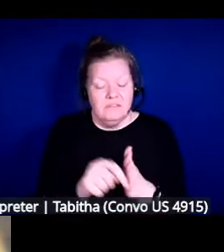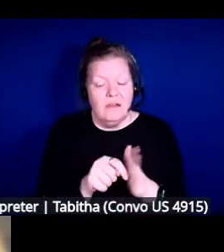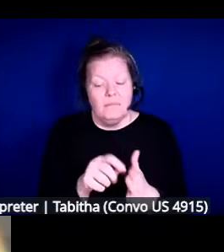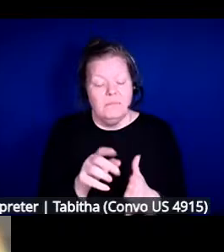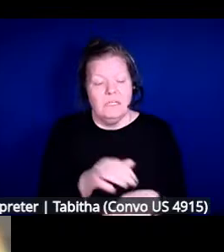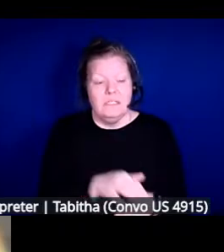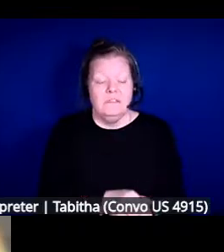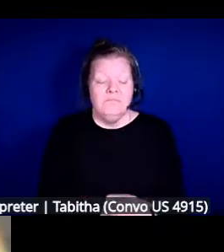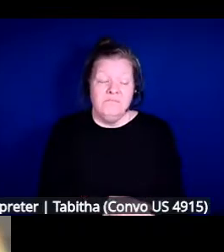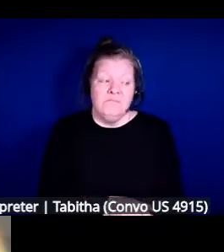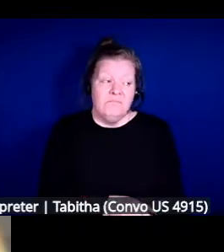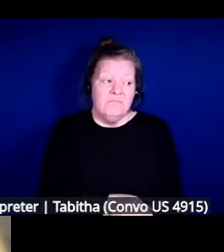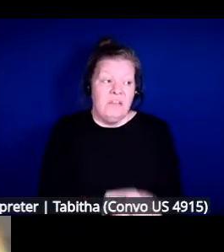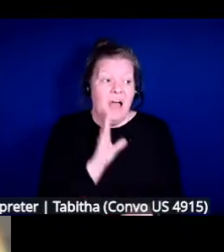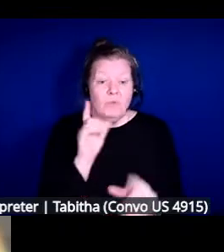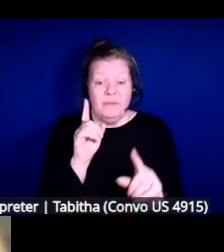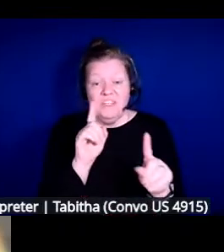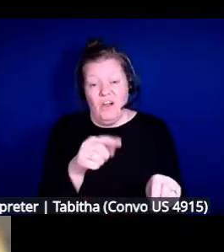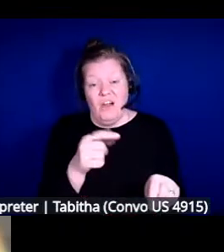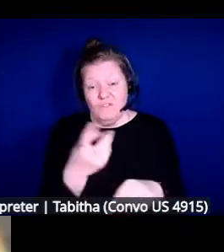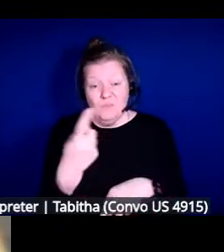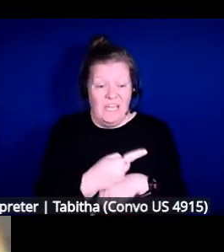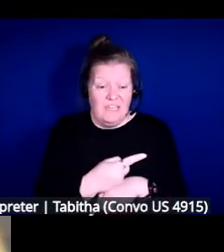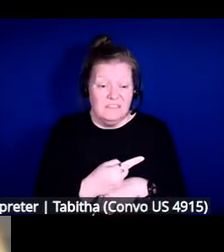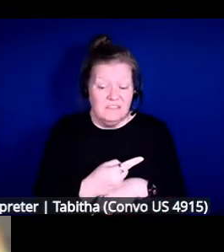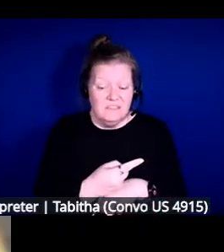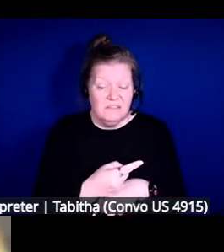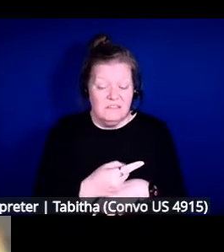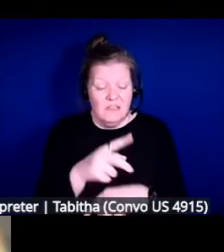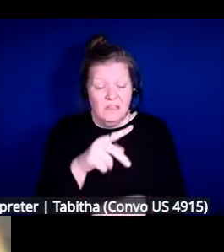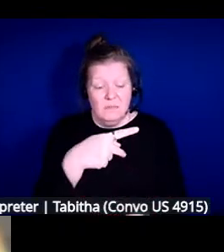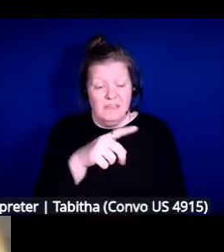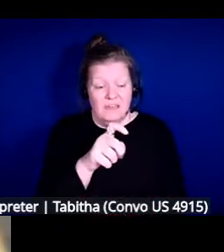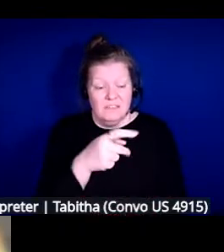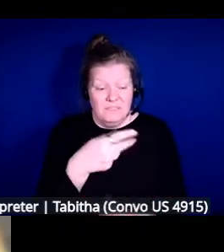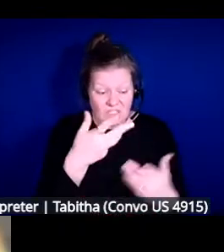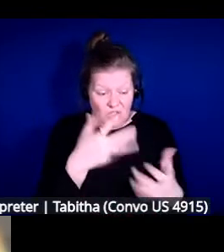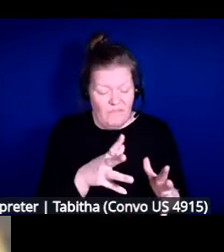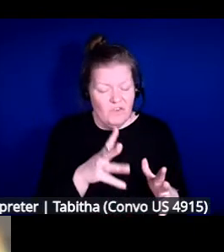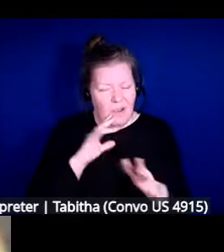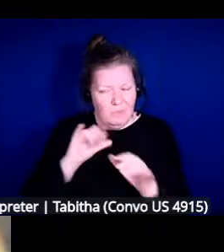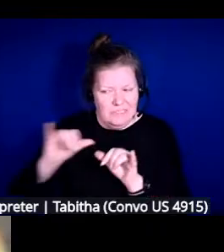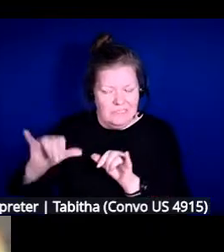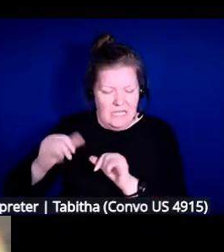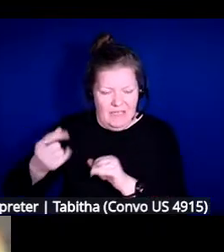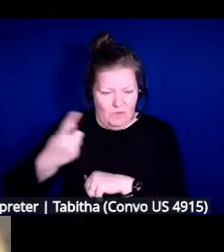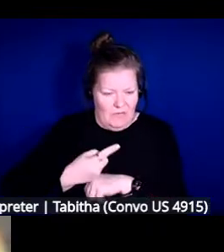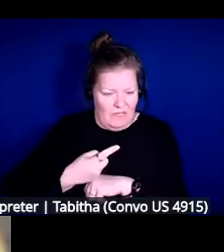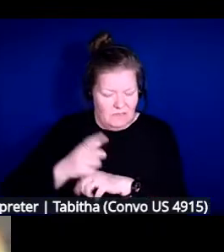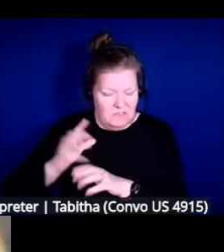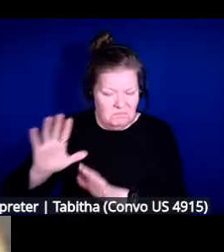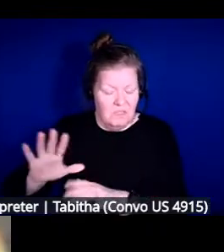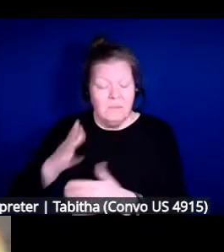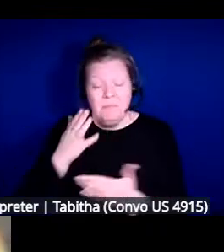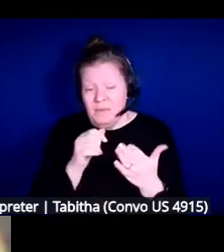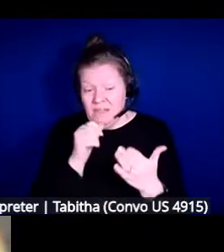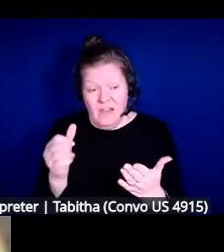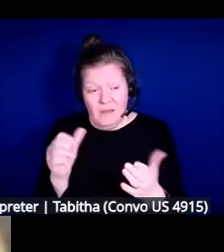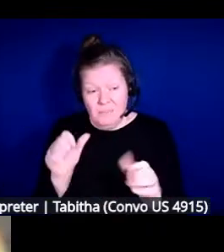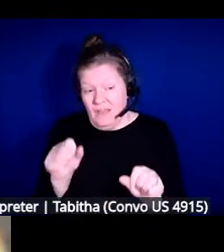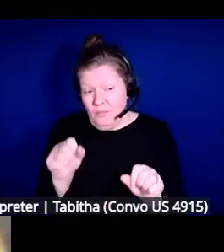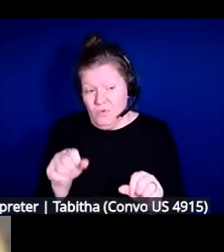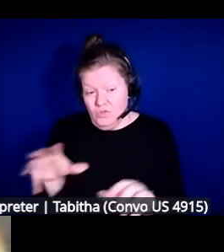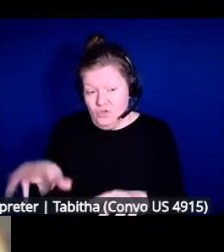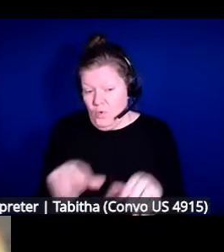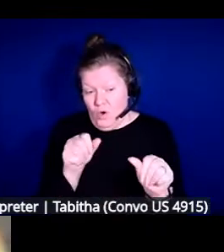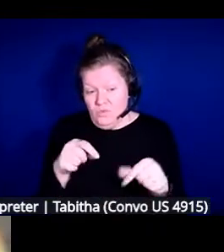I'll still be gone for an extra couple of days after PXP is over, when everyone's back in town. I might not be able to